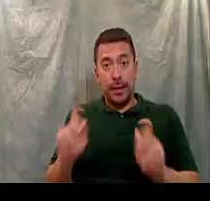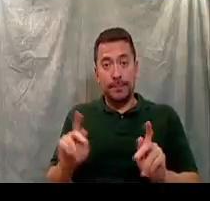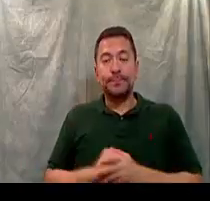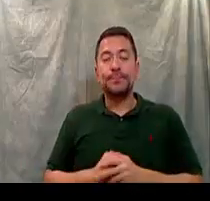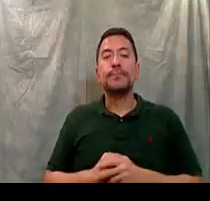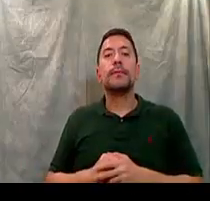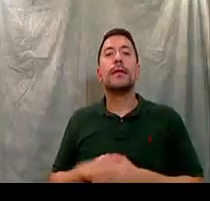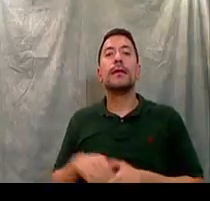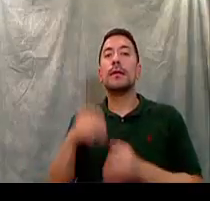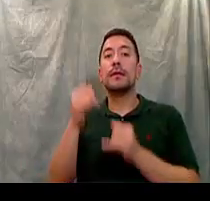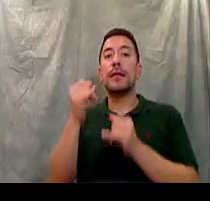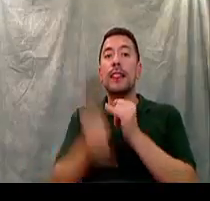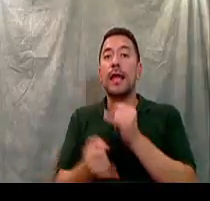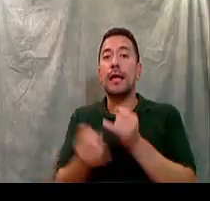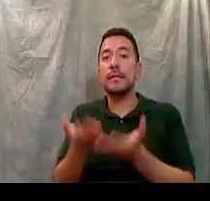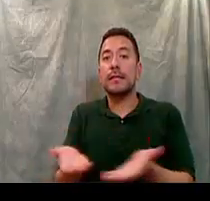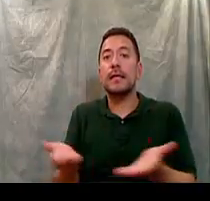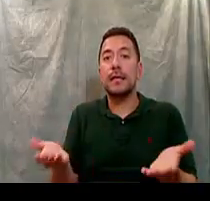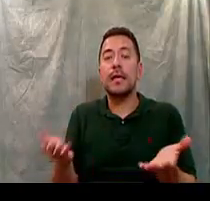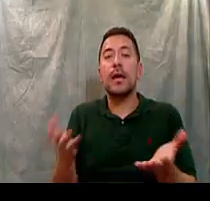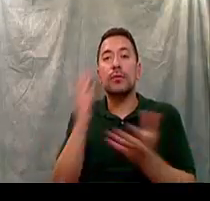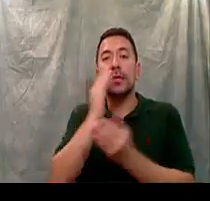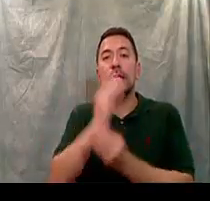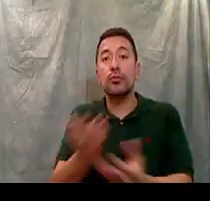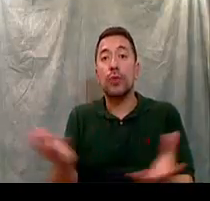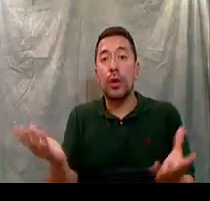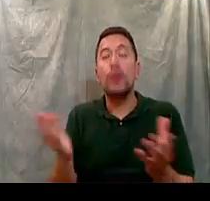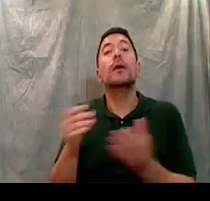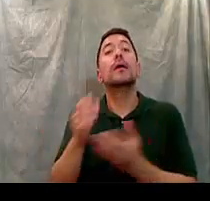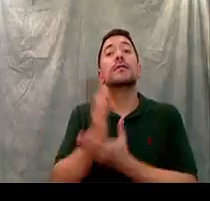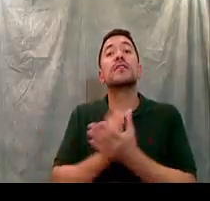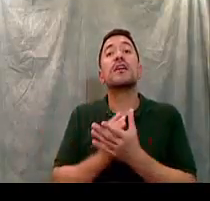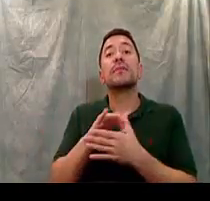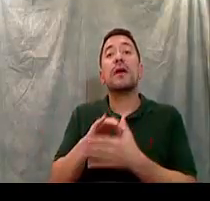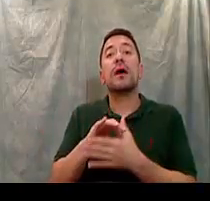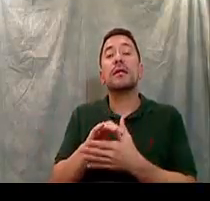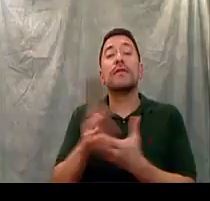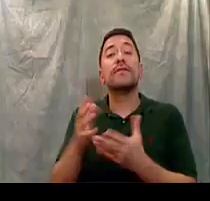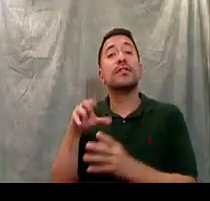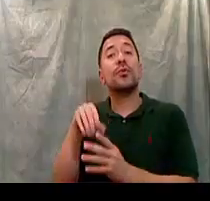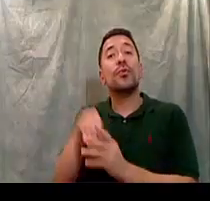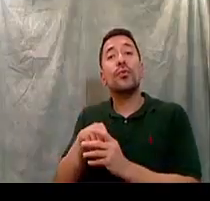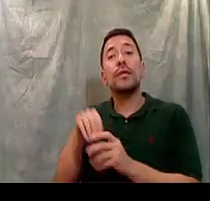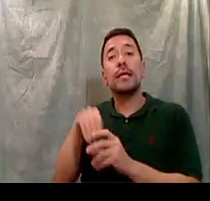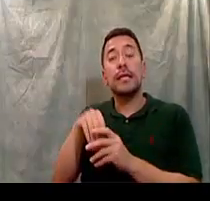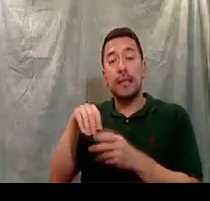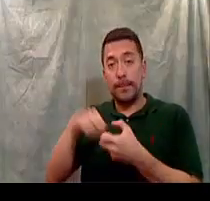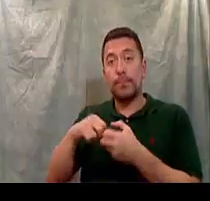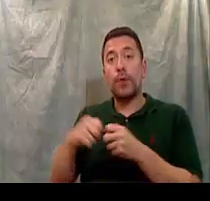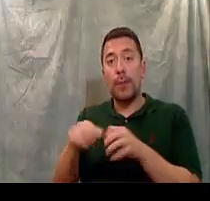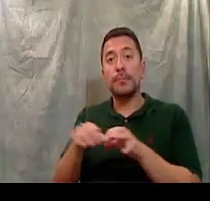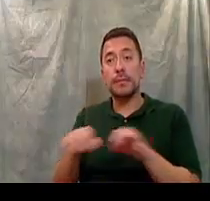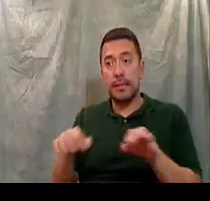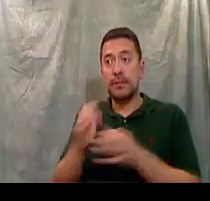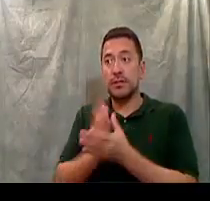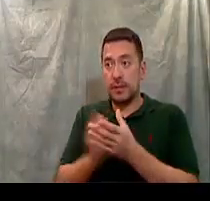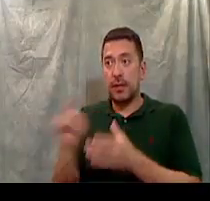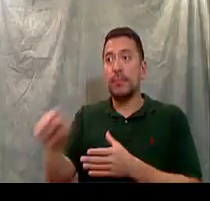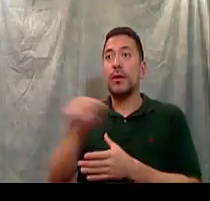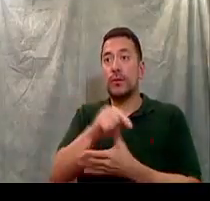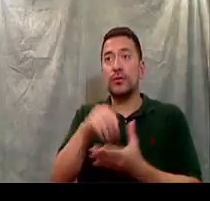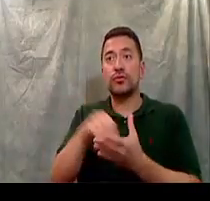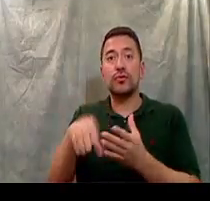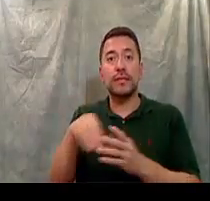thing that I would like to let you know is that some of the content that was included in the problem statements of some of the students in the